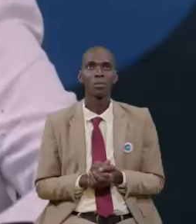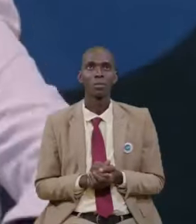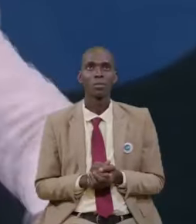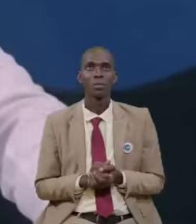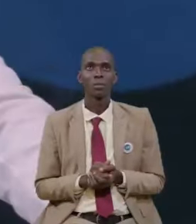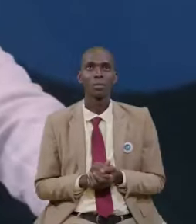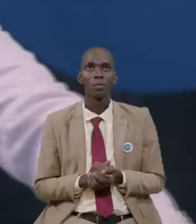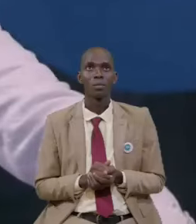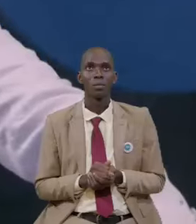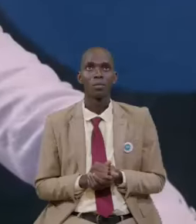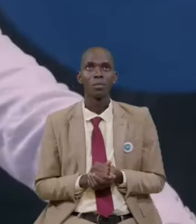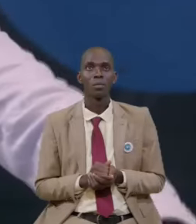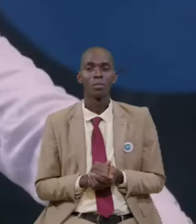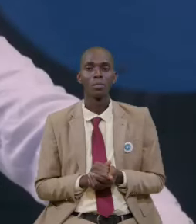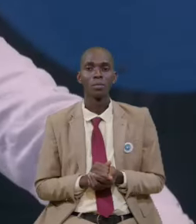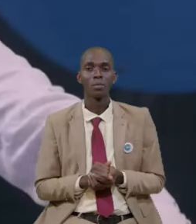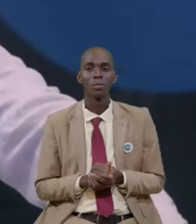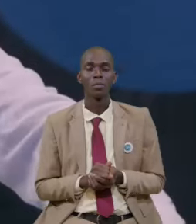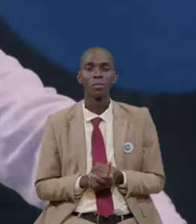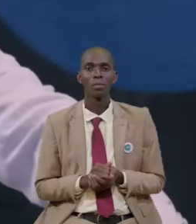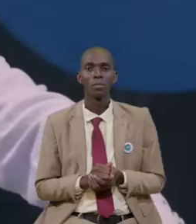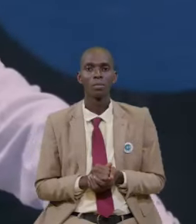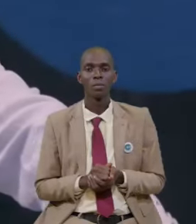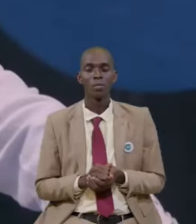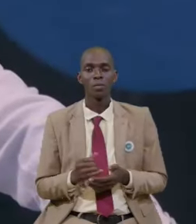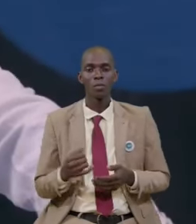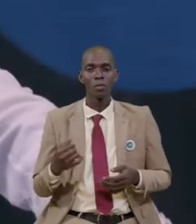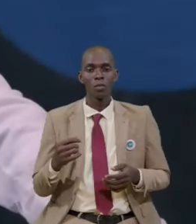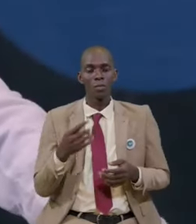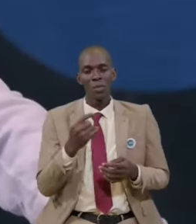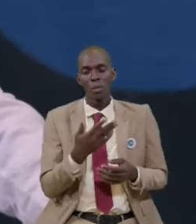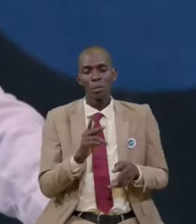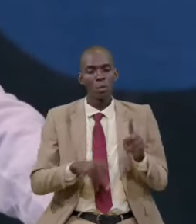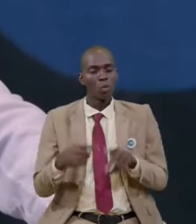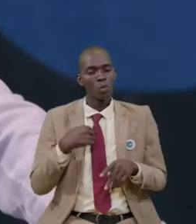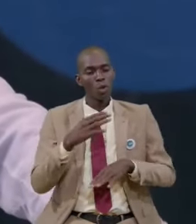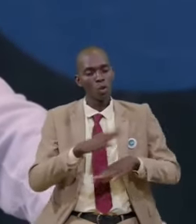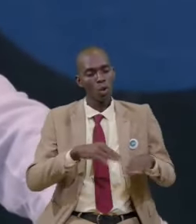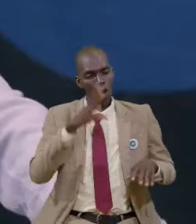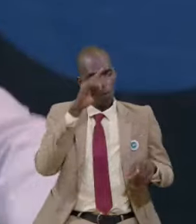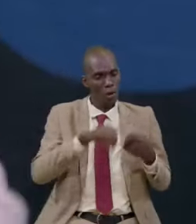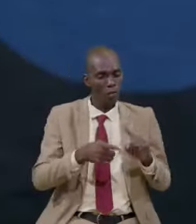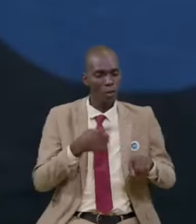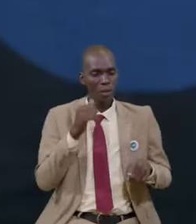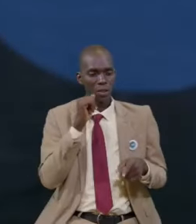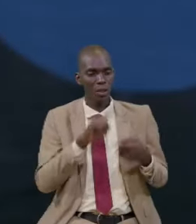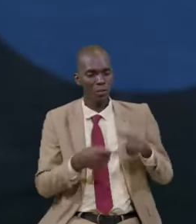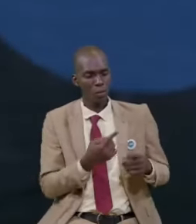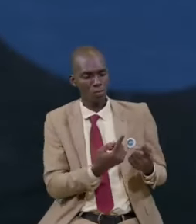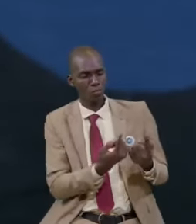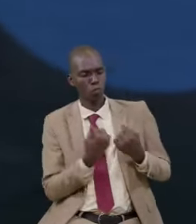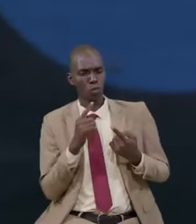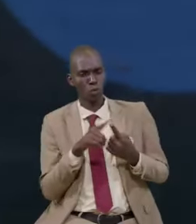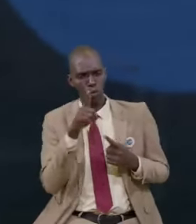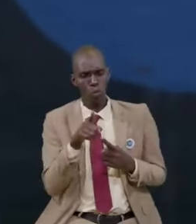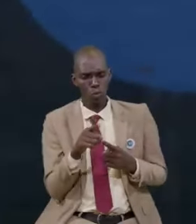old friend, we call boyfriend, girlfriend, came, and I was able to say no. Think about that. I